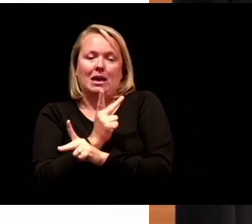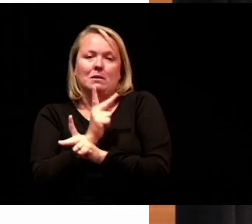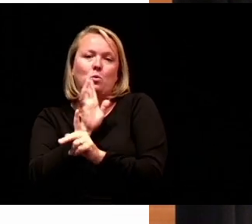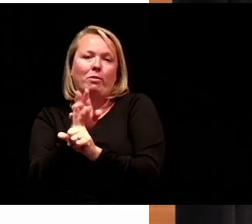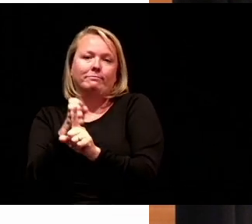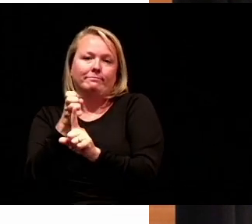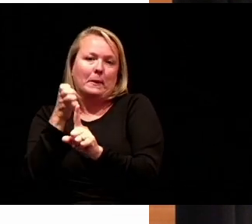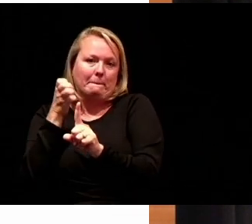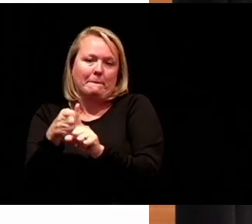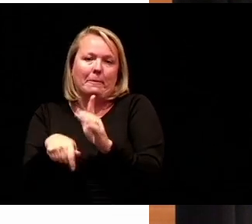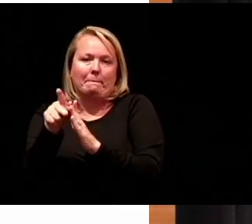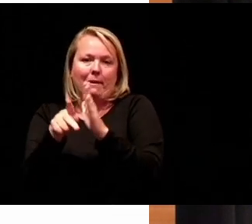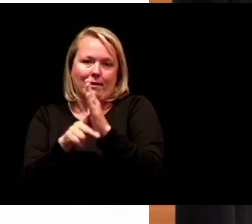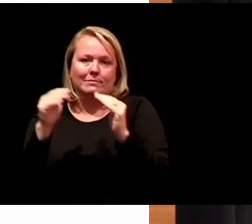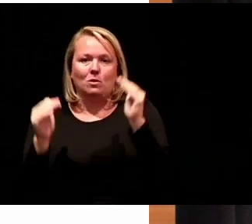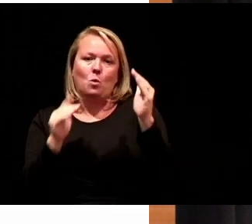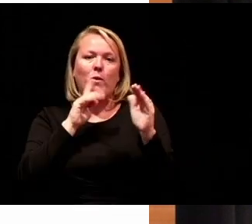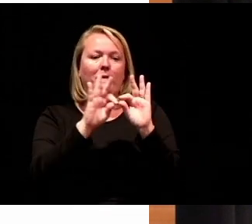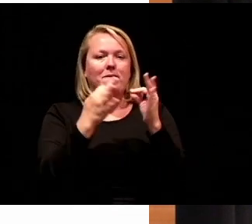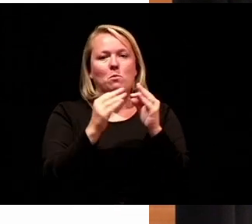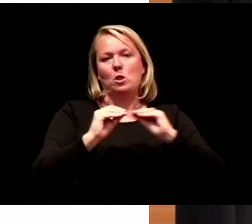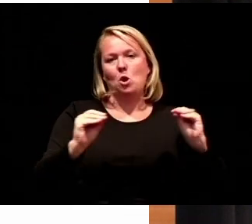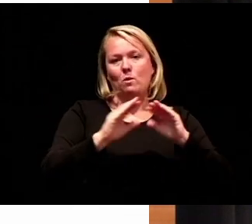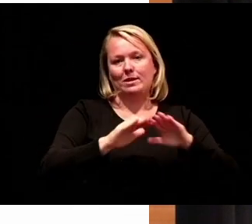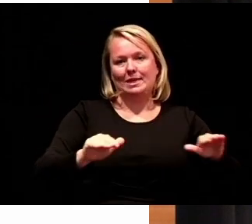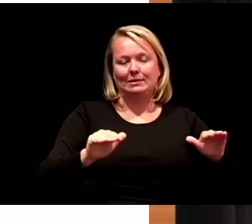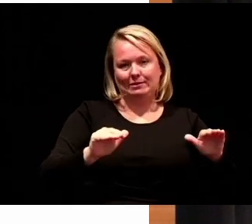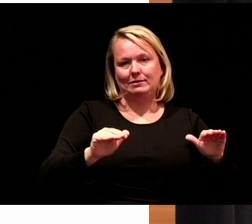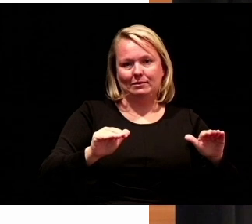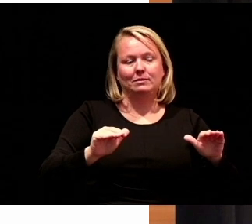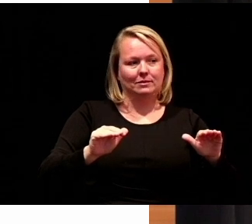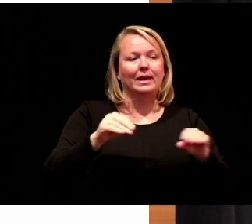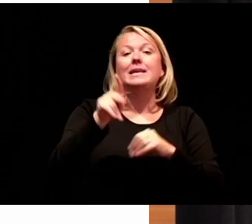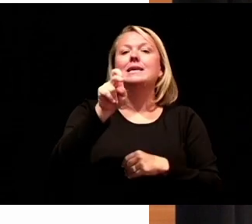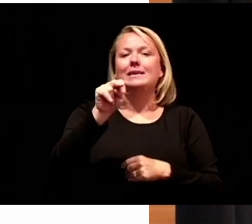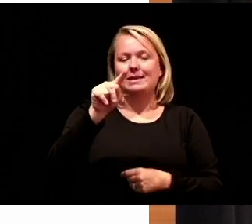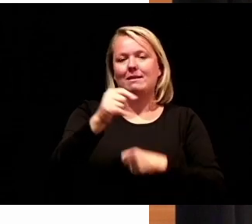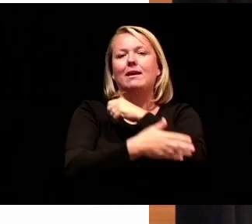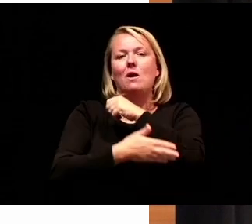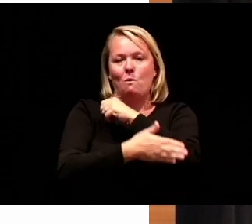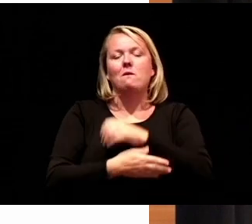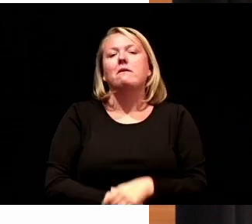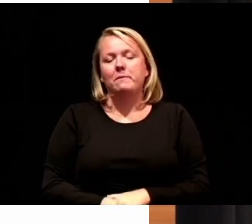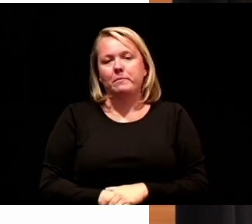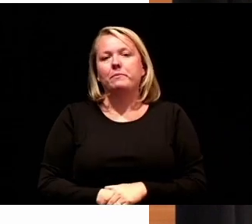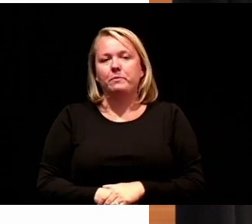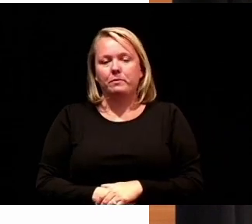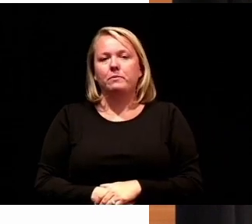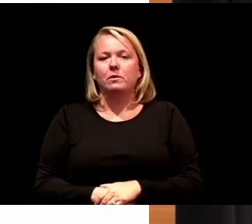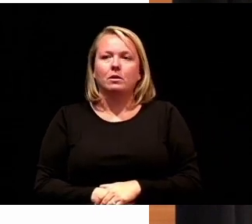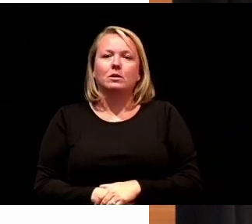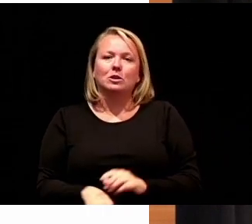with children as a percentage of all families with children in Kent County accounts for about 8.6% of households. And then we did the same thing